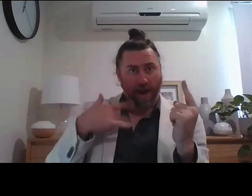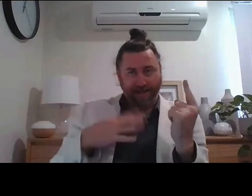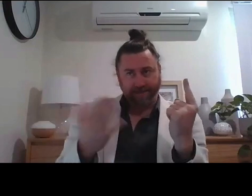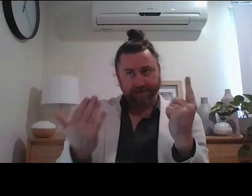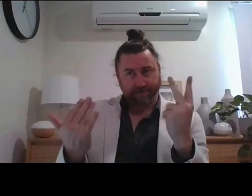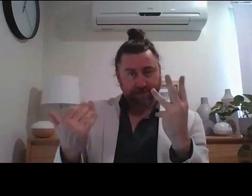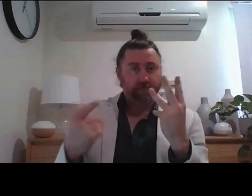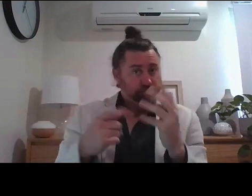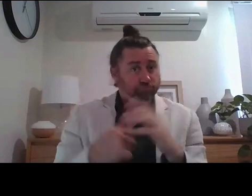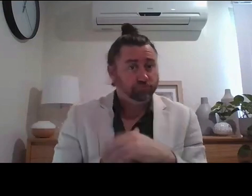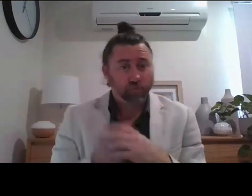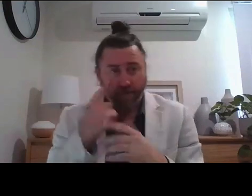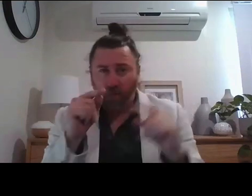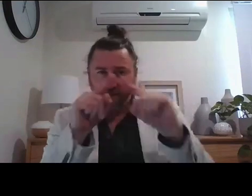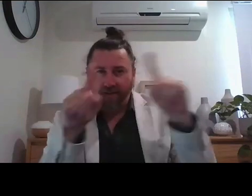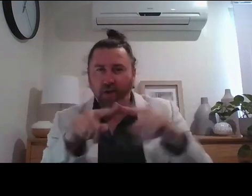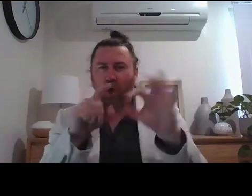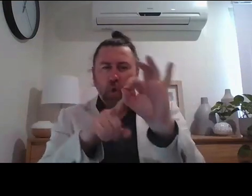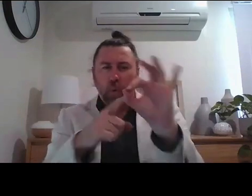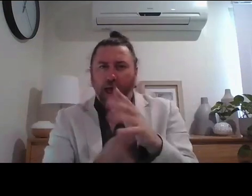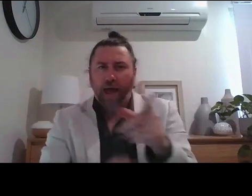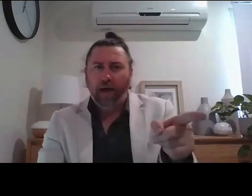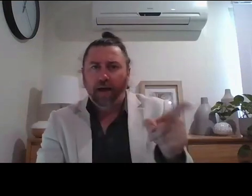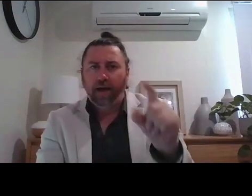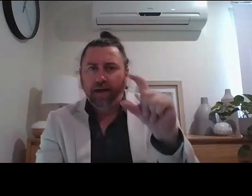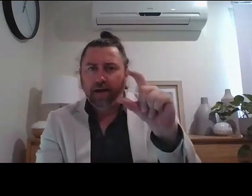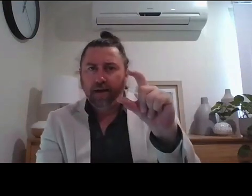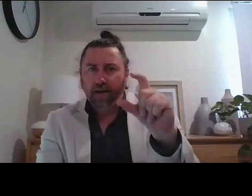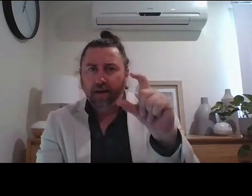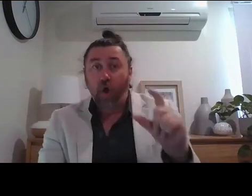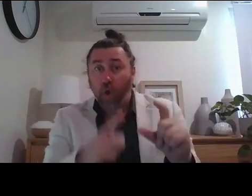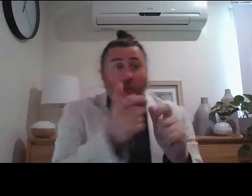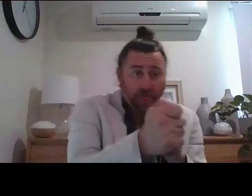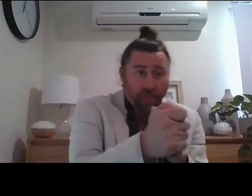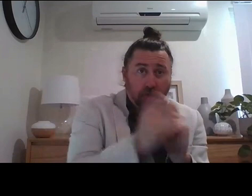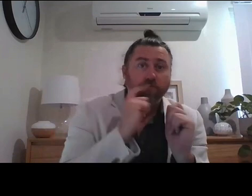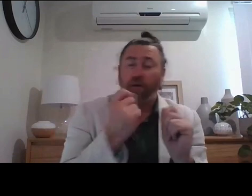you scan the QR code on the screen, you will be taken to the link.